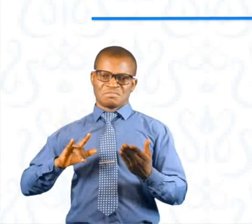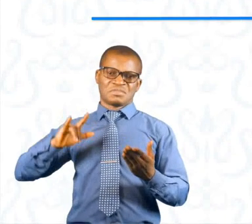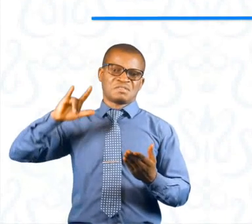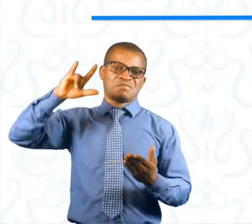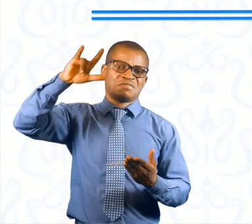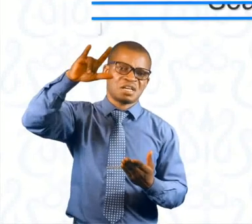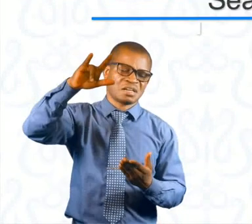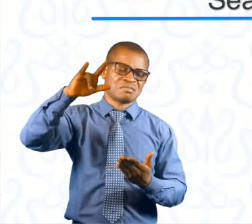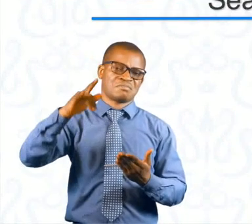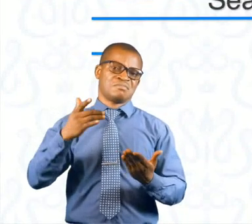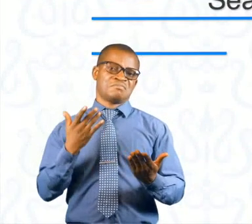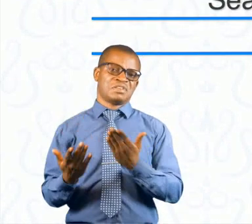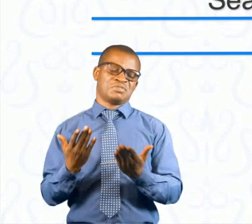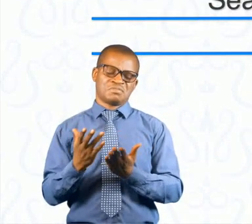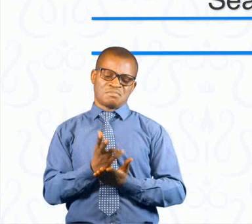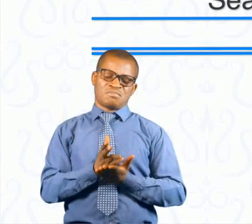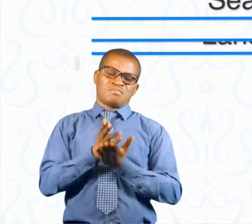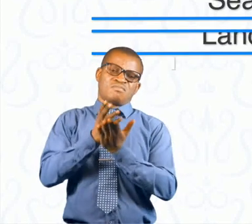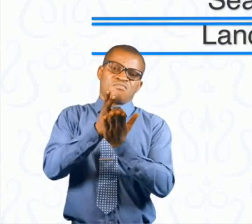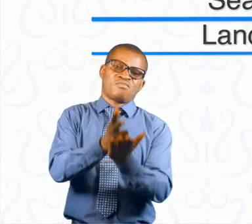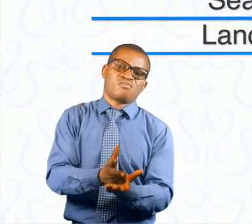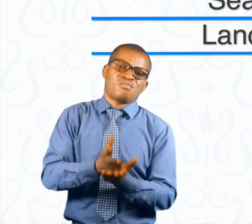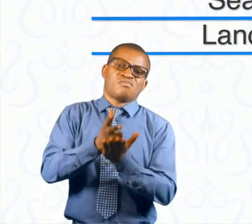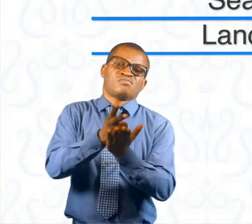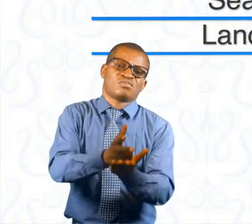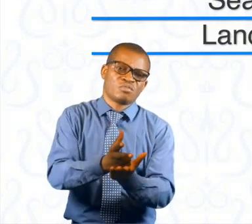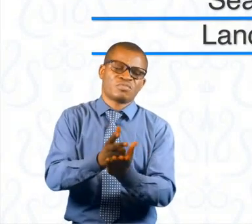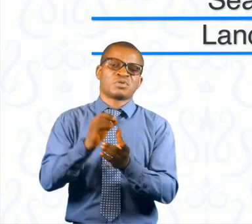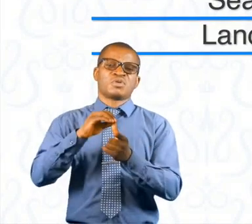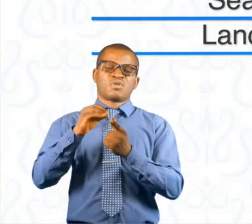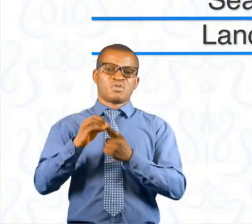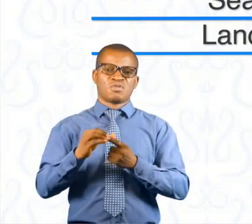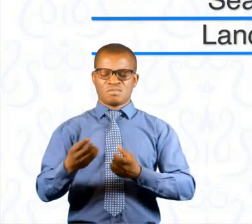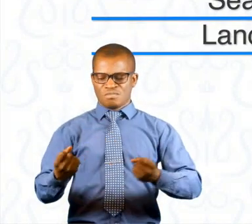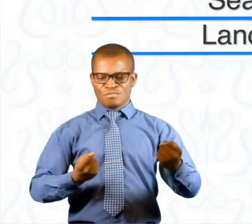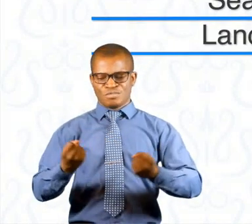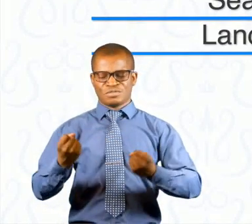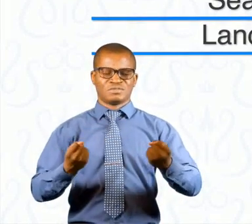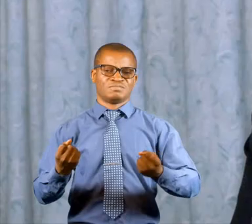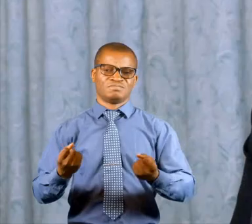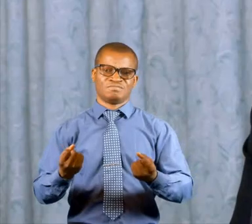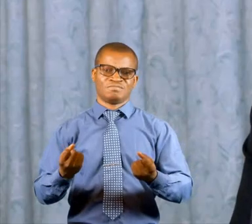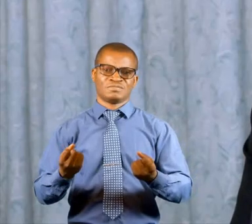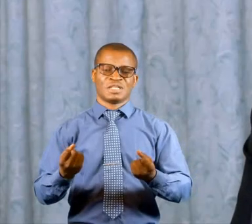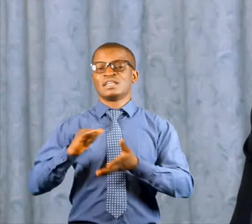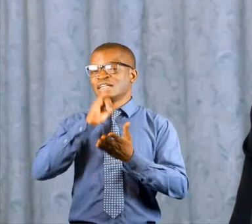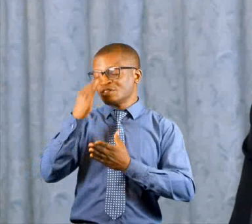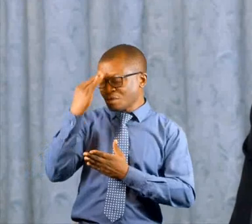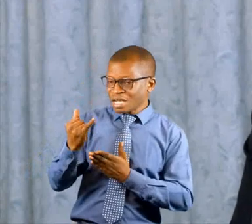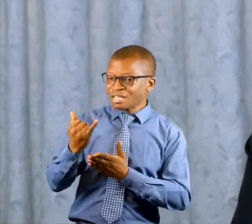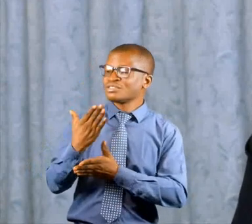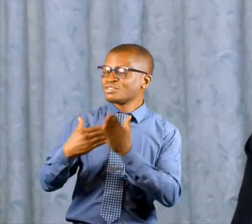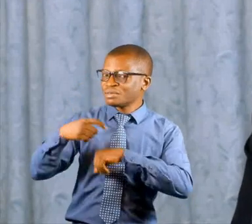air, by sea, or by land. And that is why for some